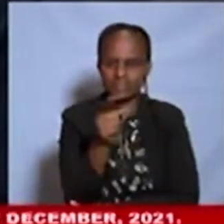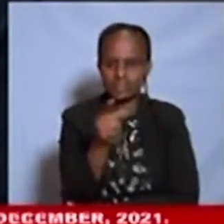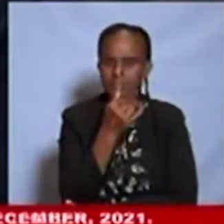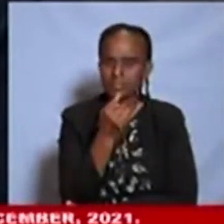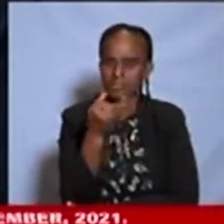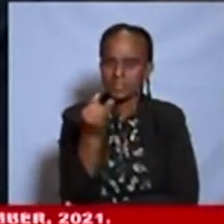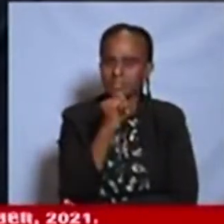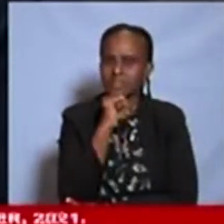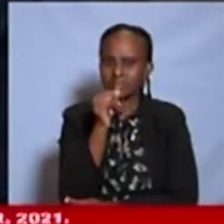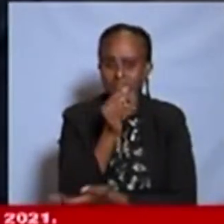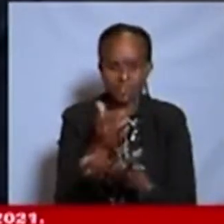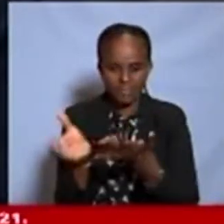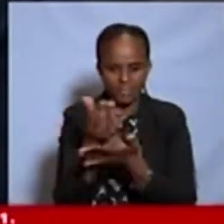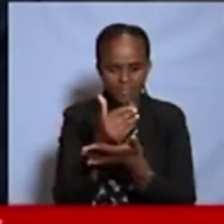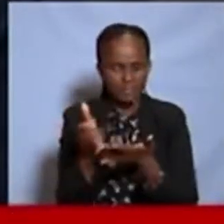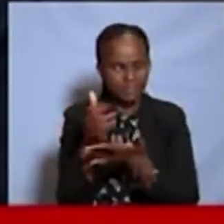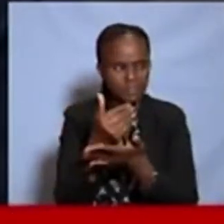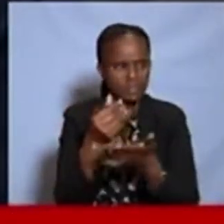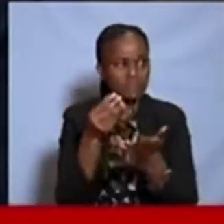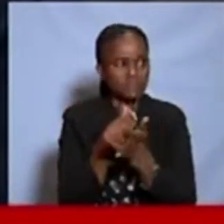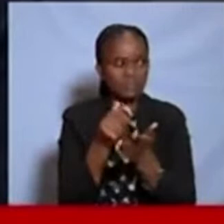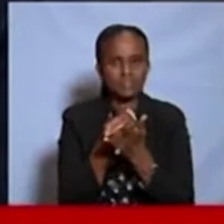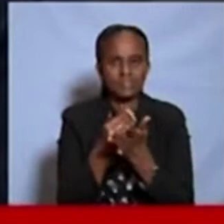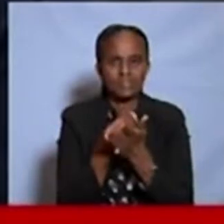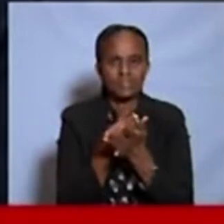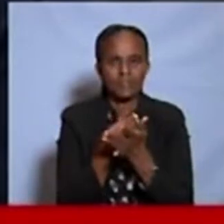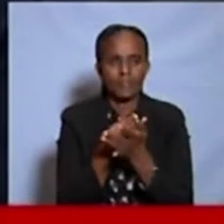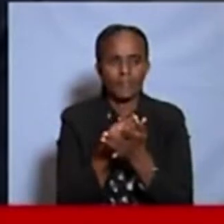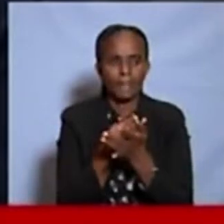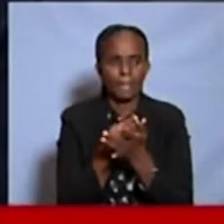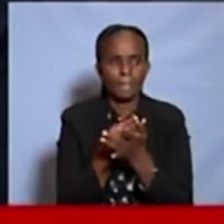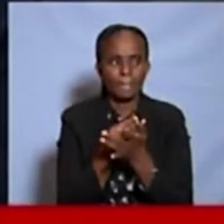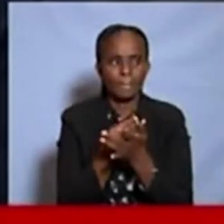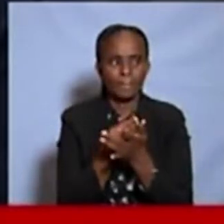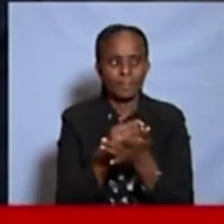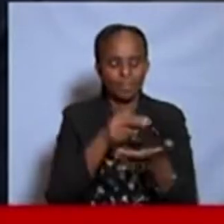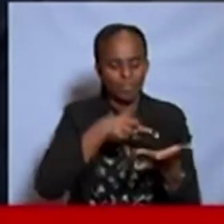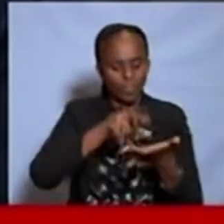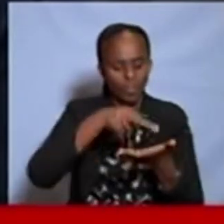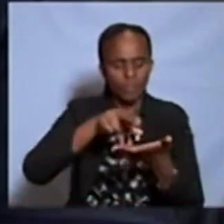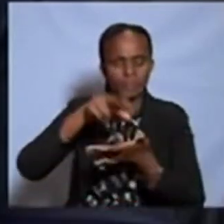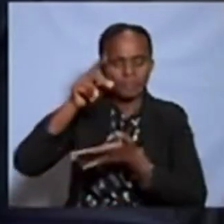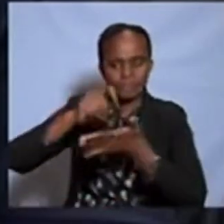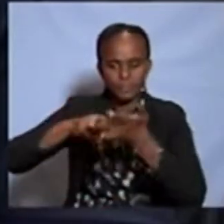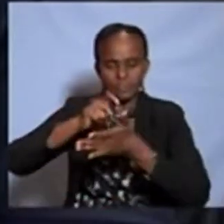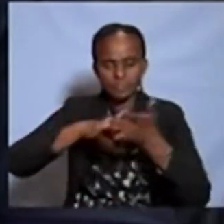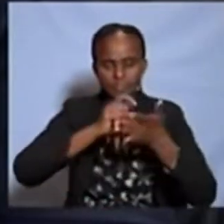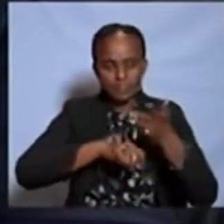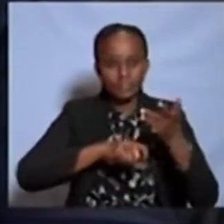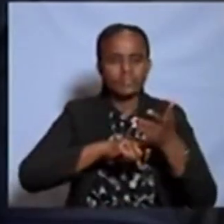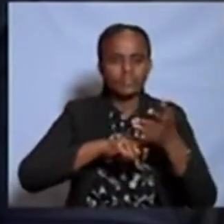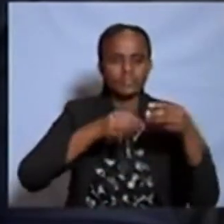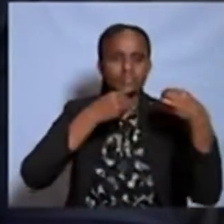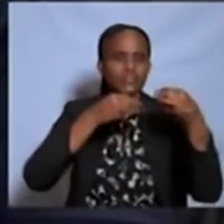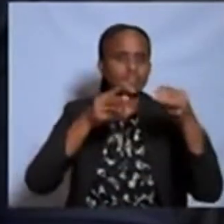of uncorrected revenue. There are rental charges, there are plot premium,